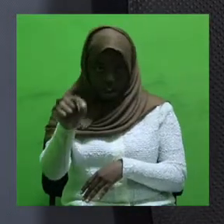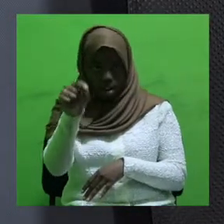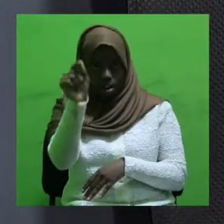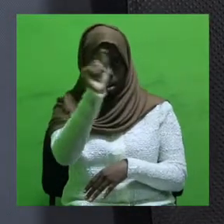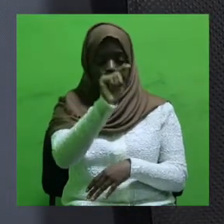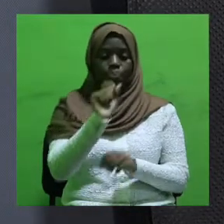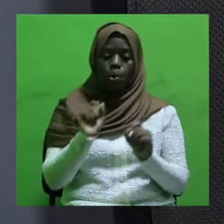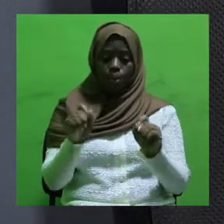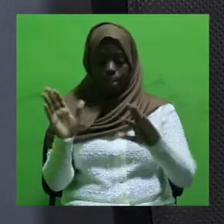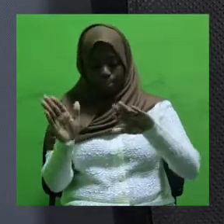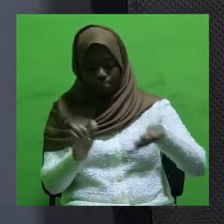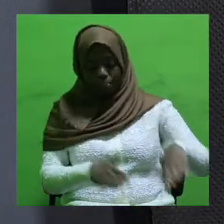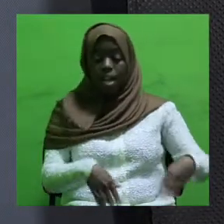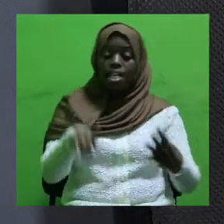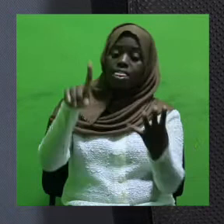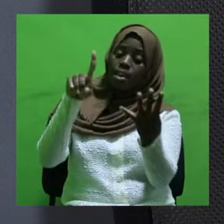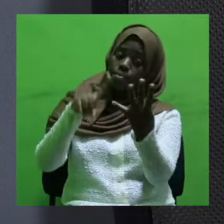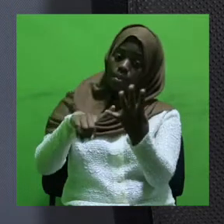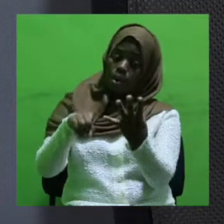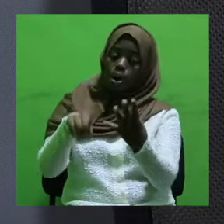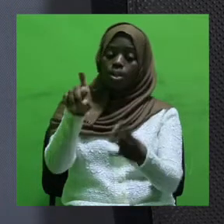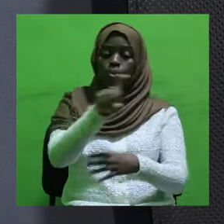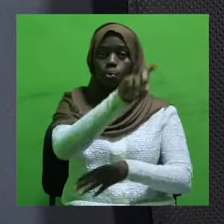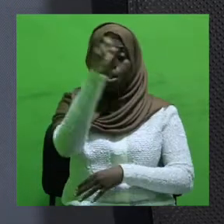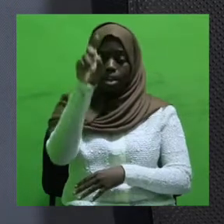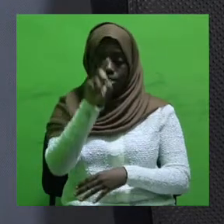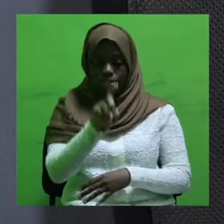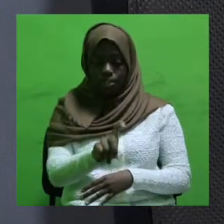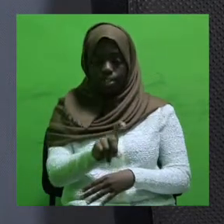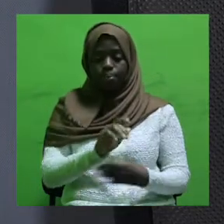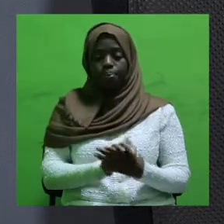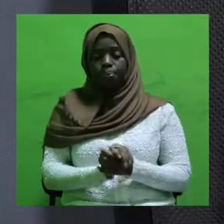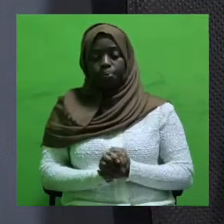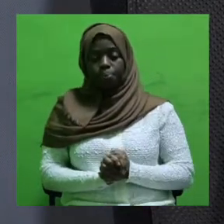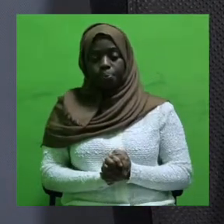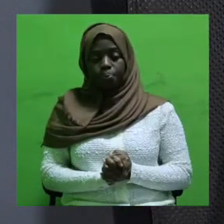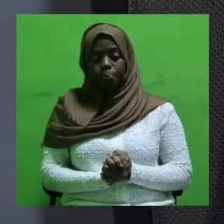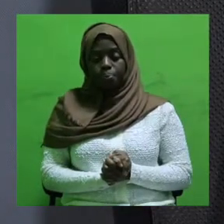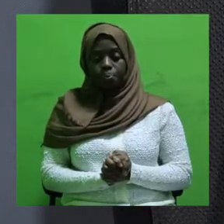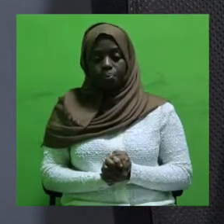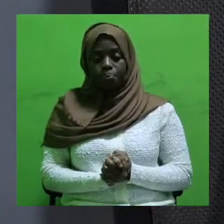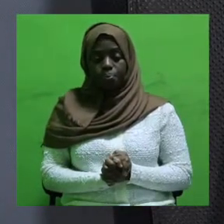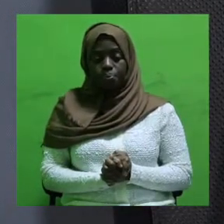Moving ahead to our fourth question, we are required